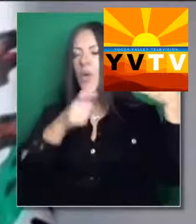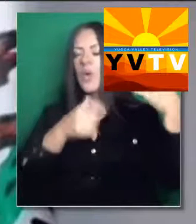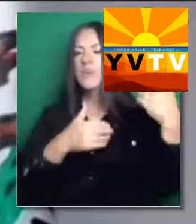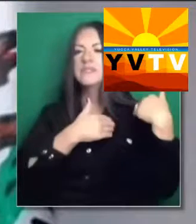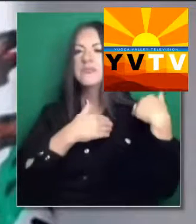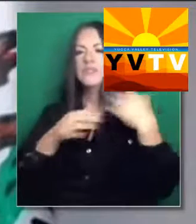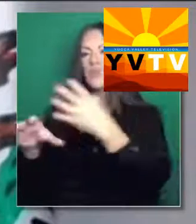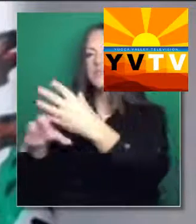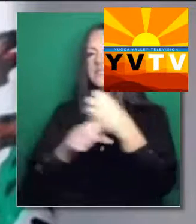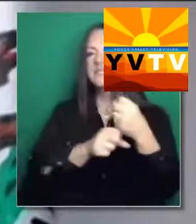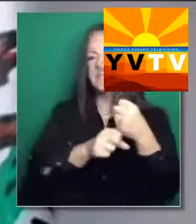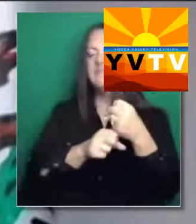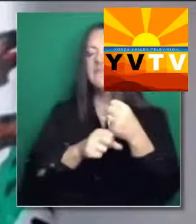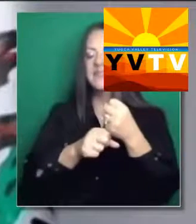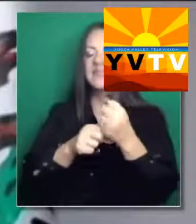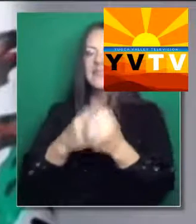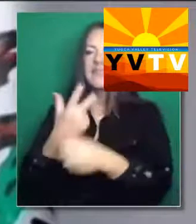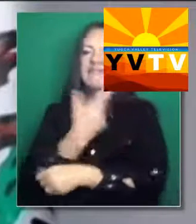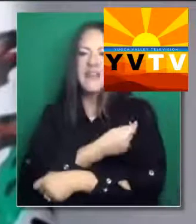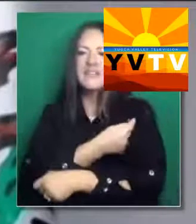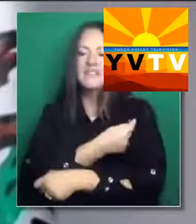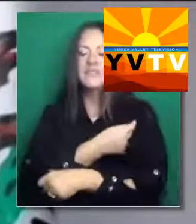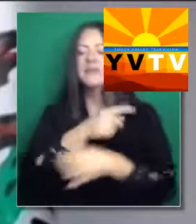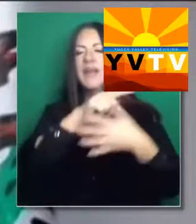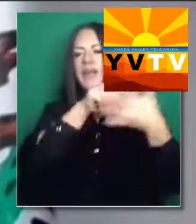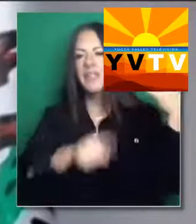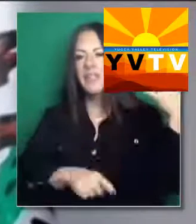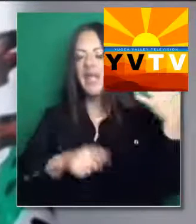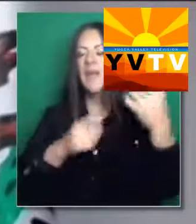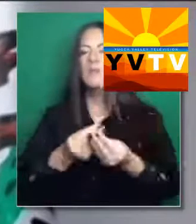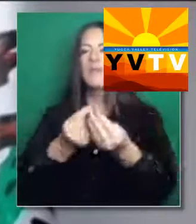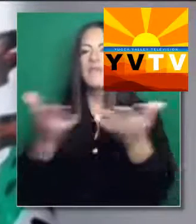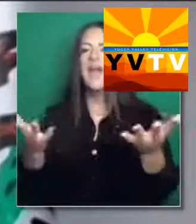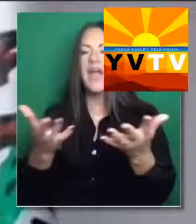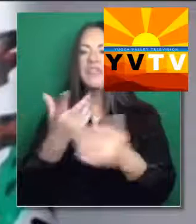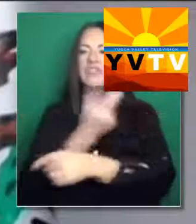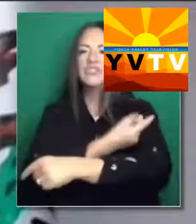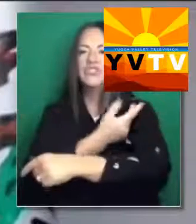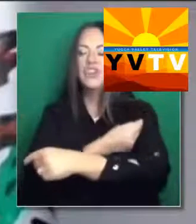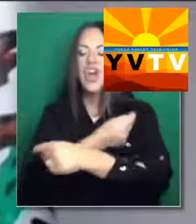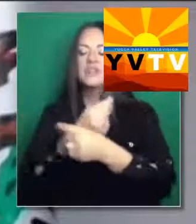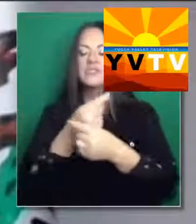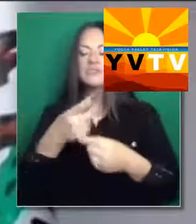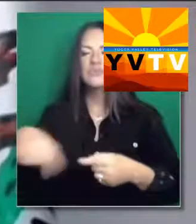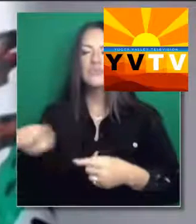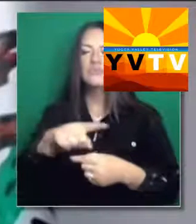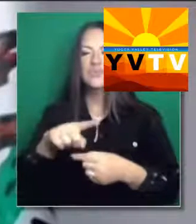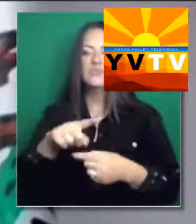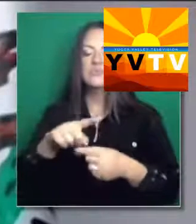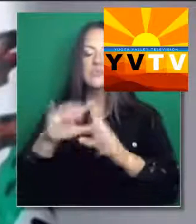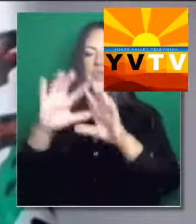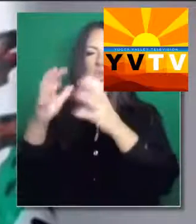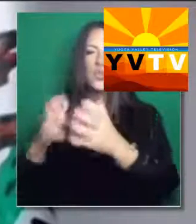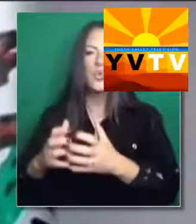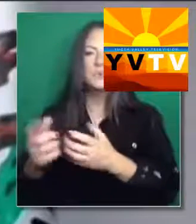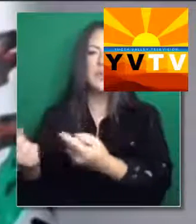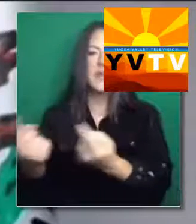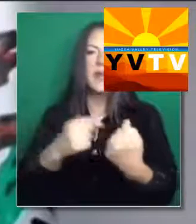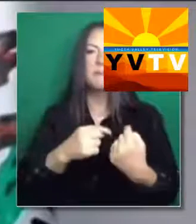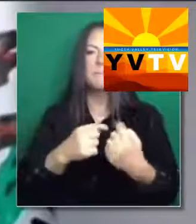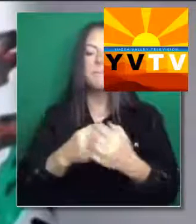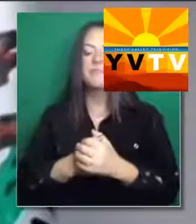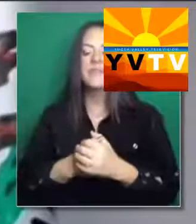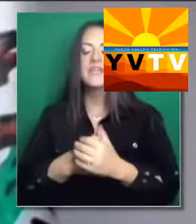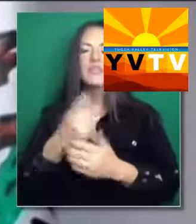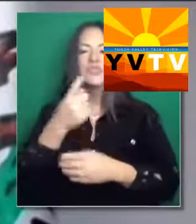these manufacturers to the state to redistribute. It goes directly to the county designated sites that are registered with the